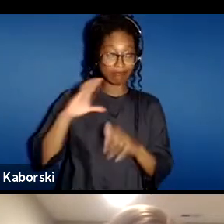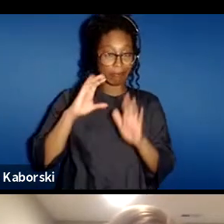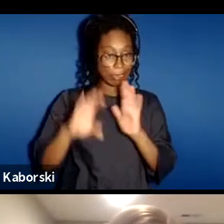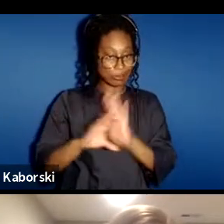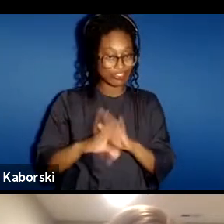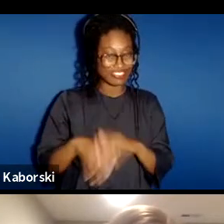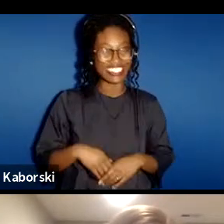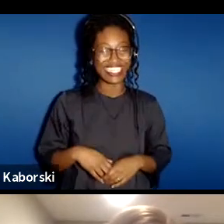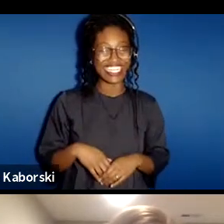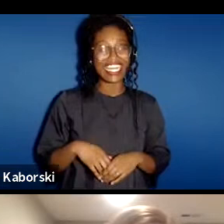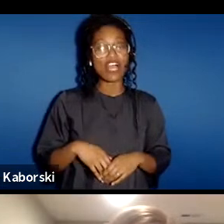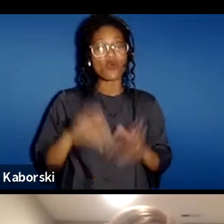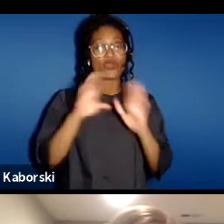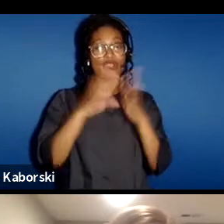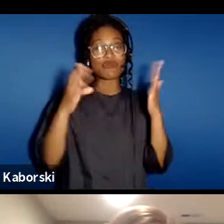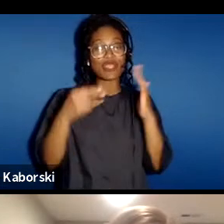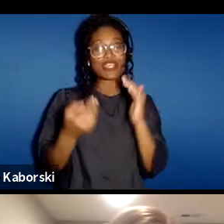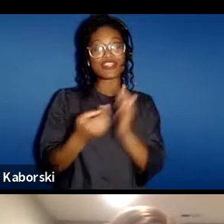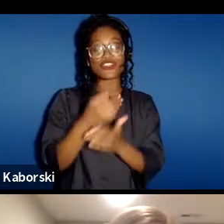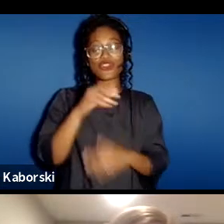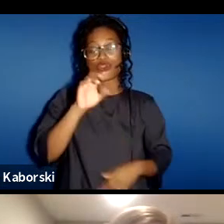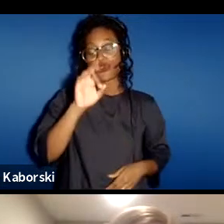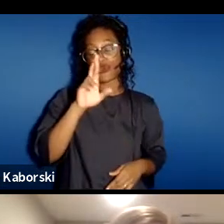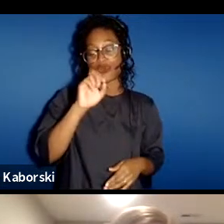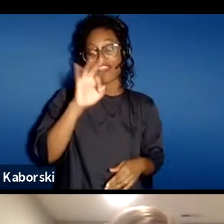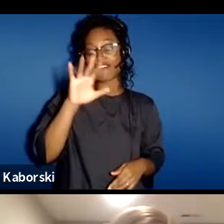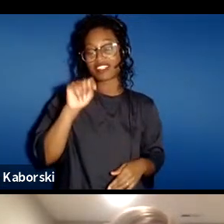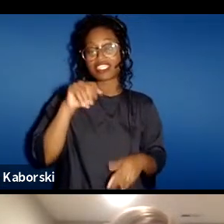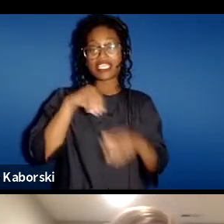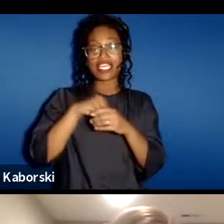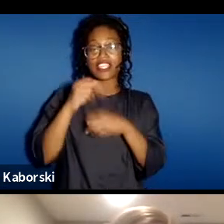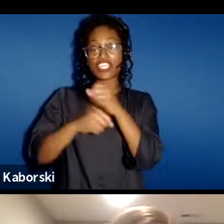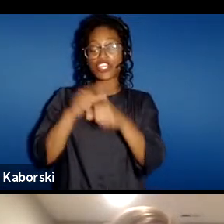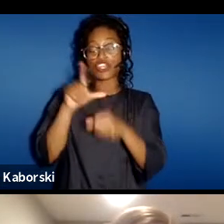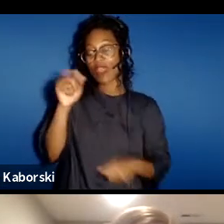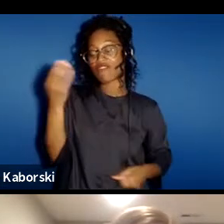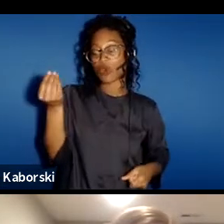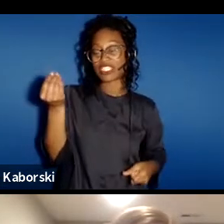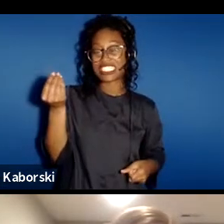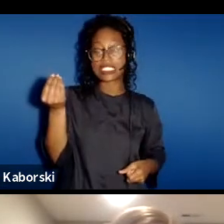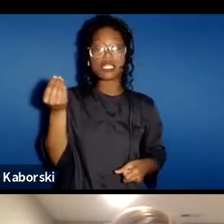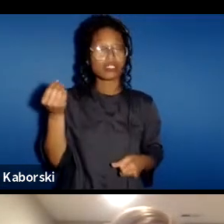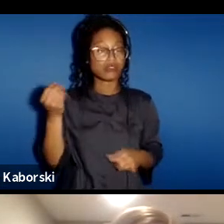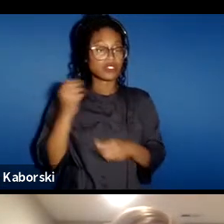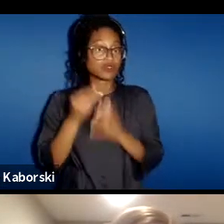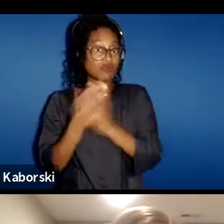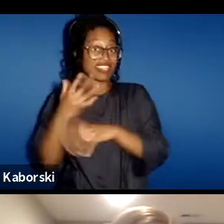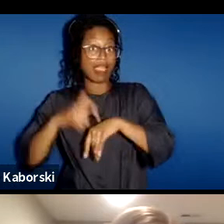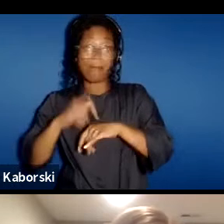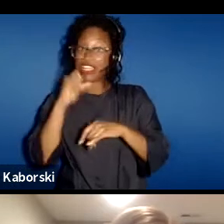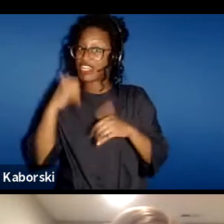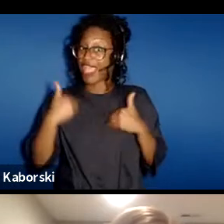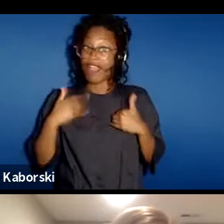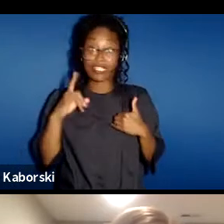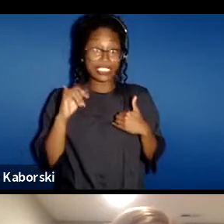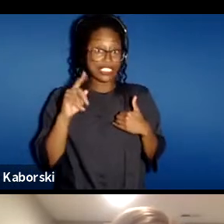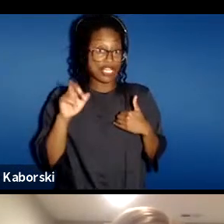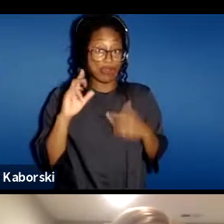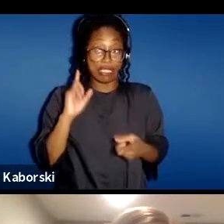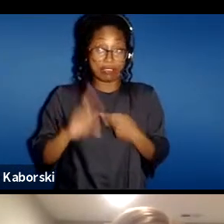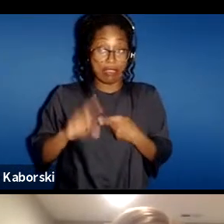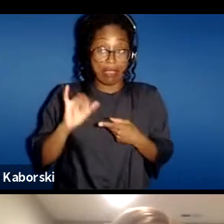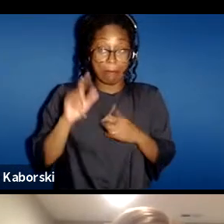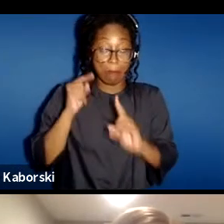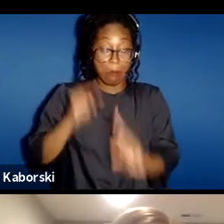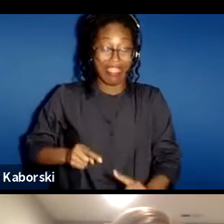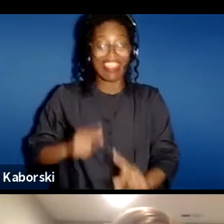which we opened New Riff in 2014 spring. And I didn't have a distillery before then. You know,